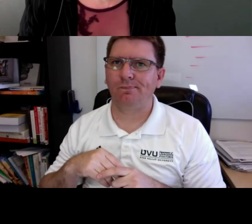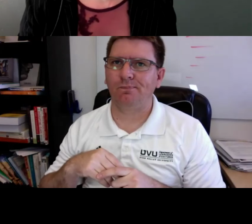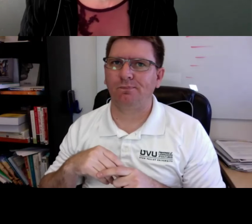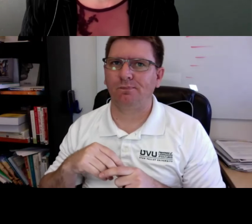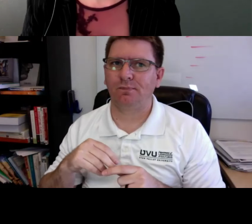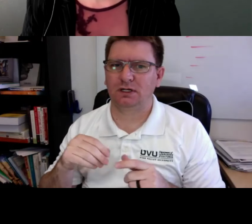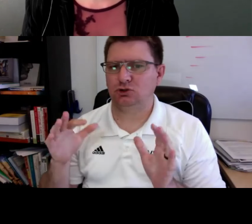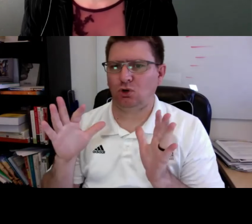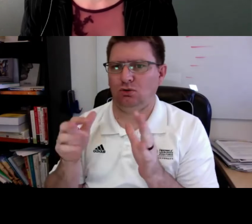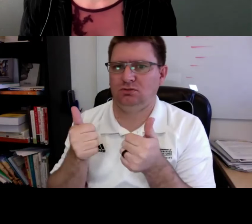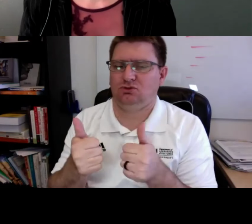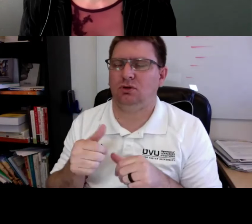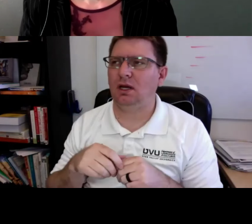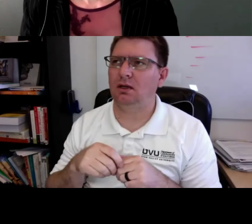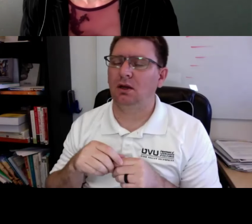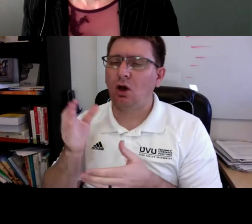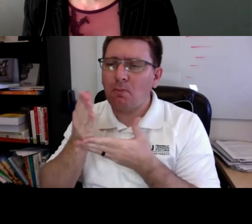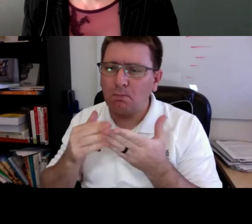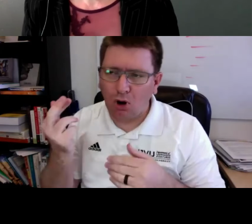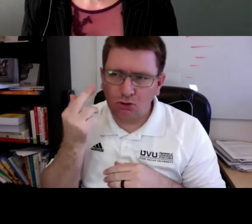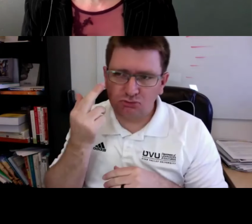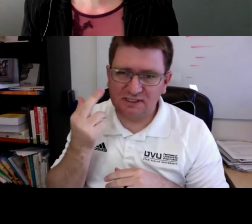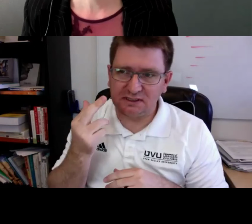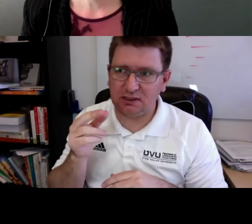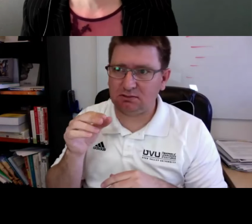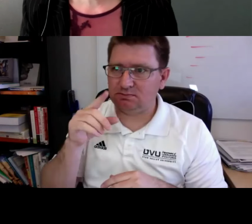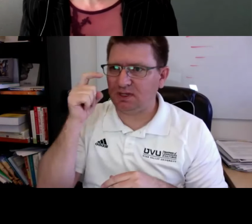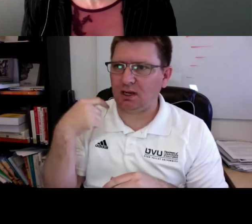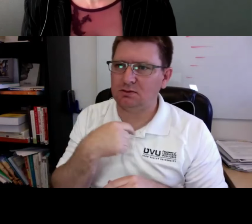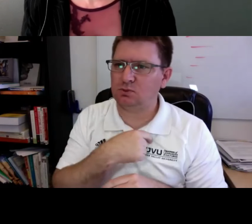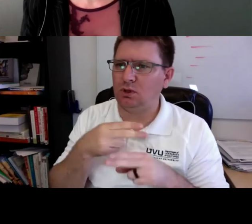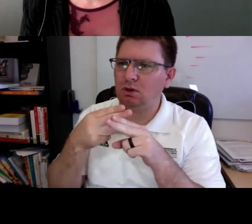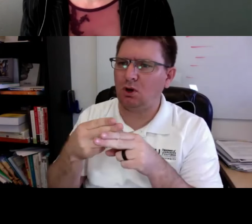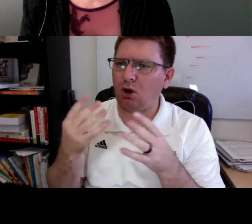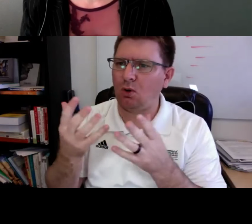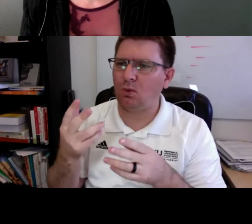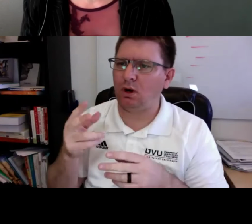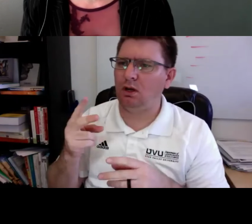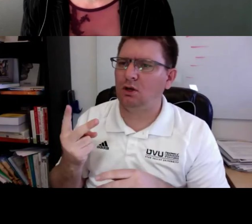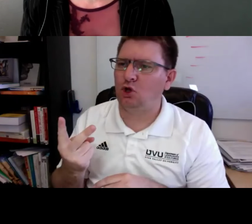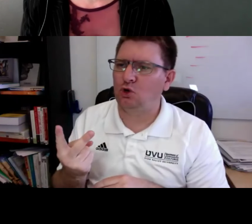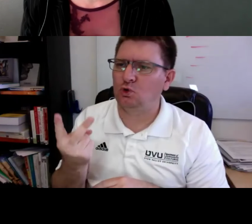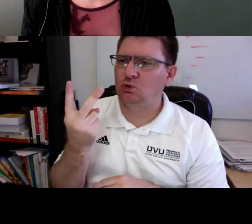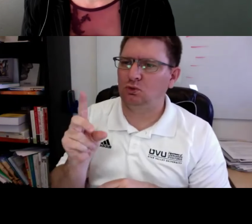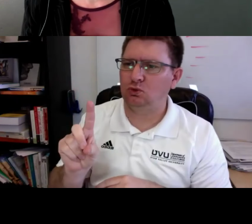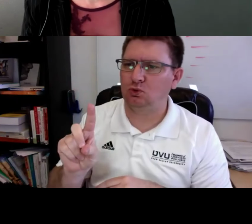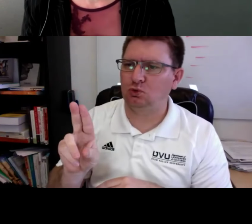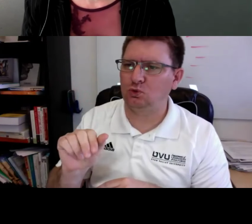acceptance rate for students who apply. So that is great. And part of the reason is